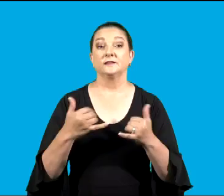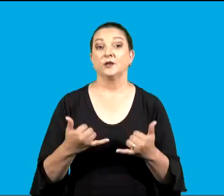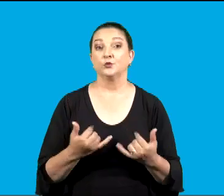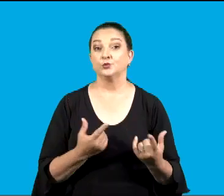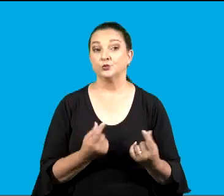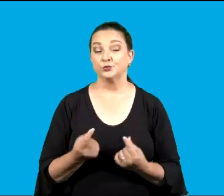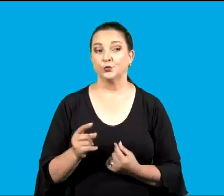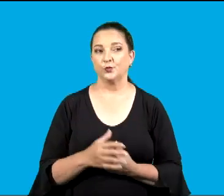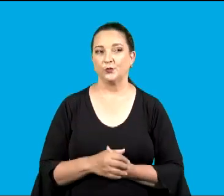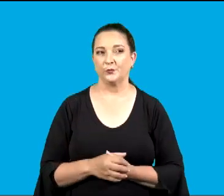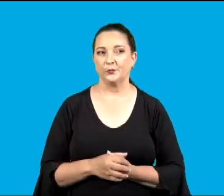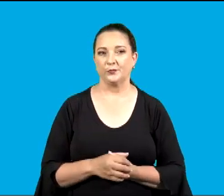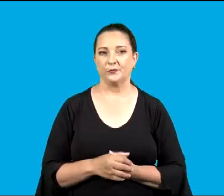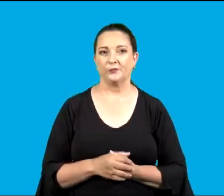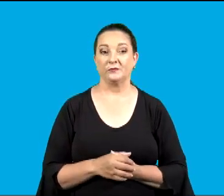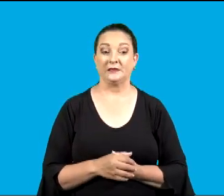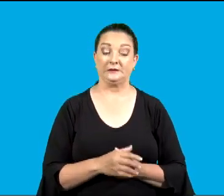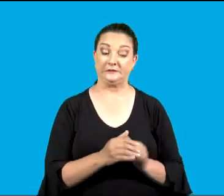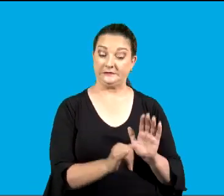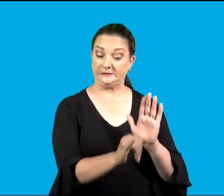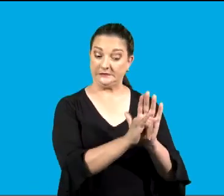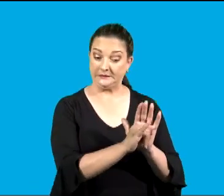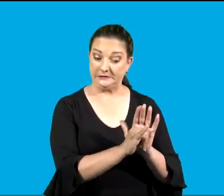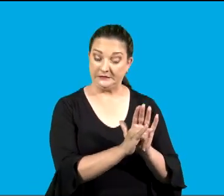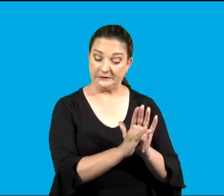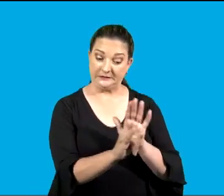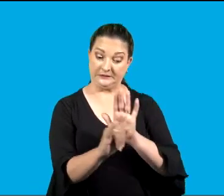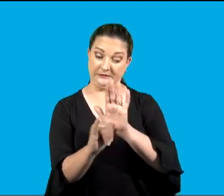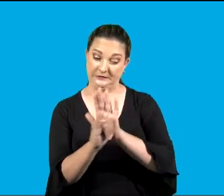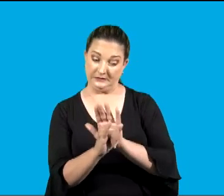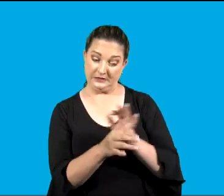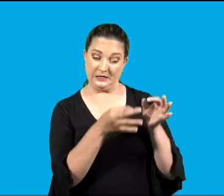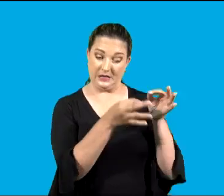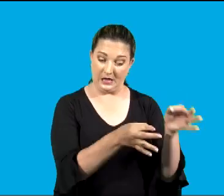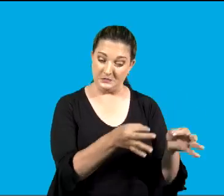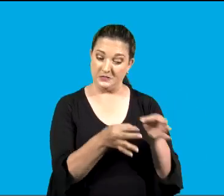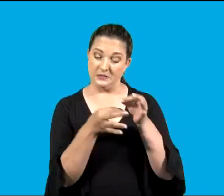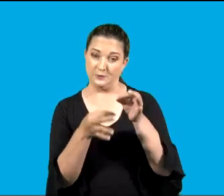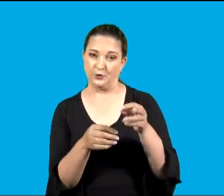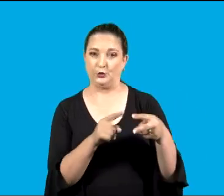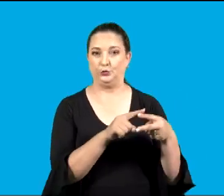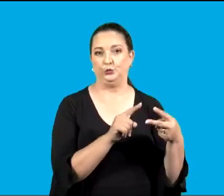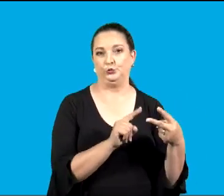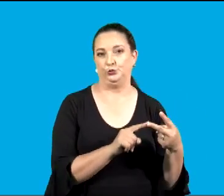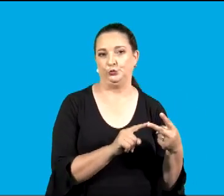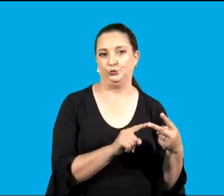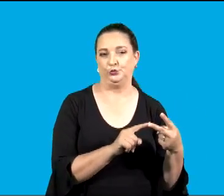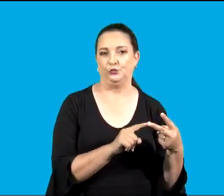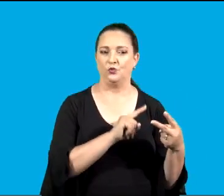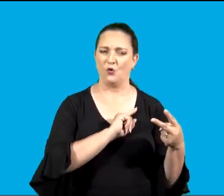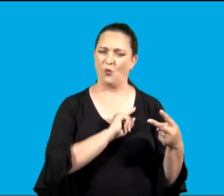The next question then says, identify and explain 2 cost items with figures that may